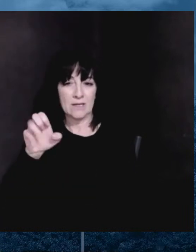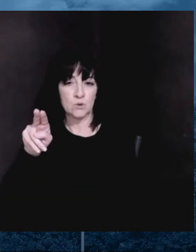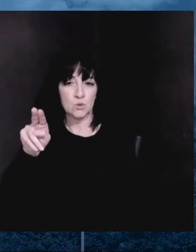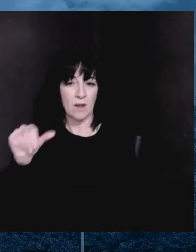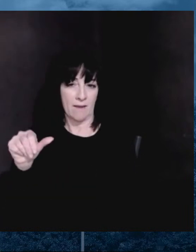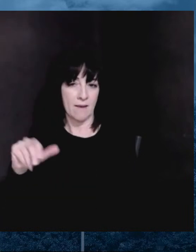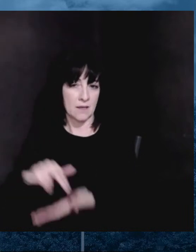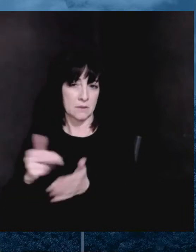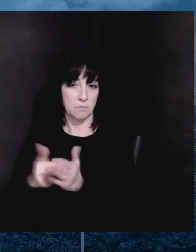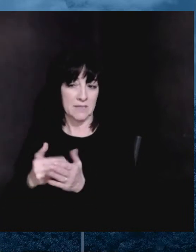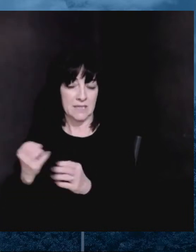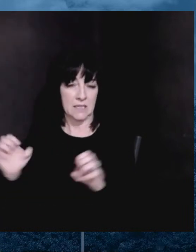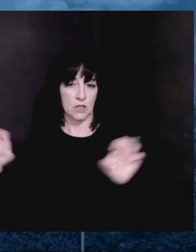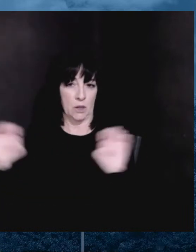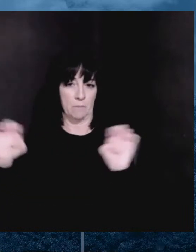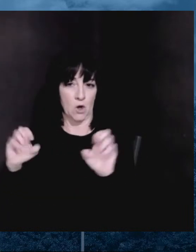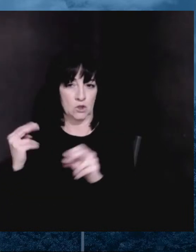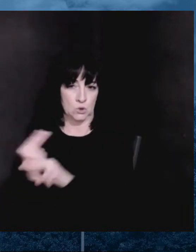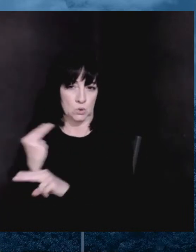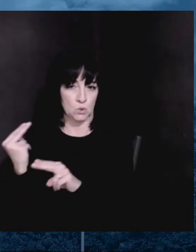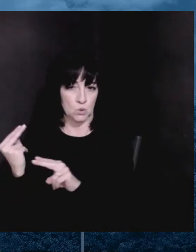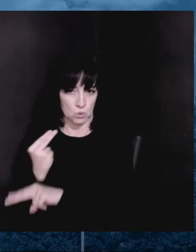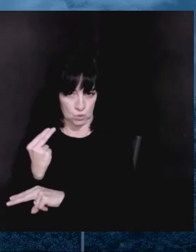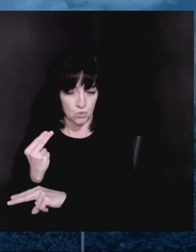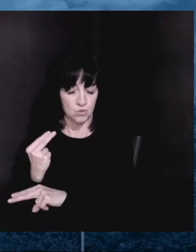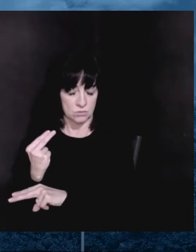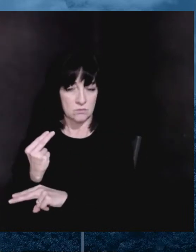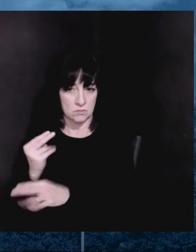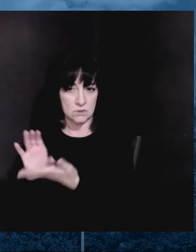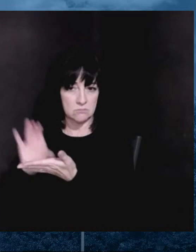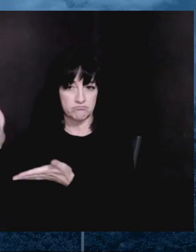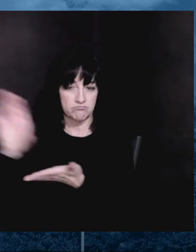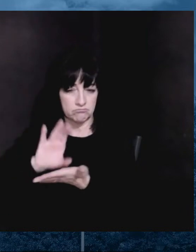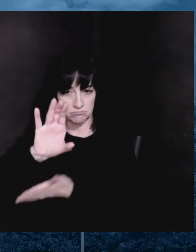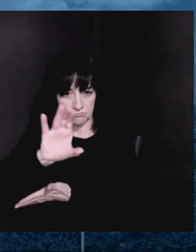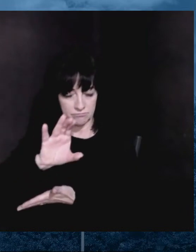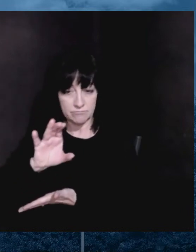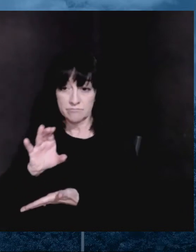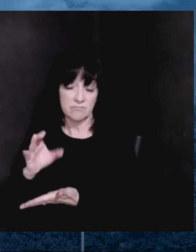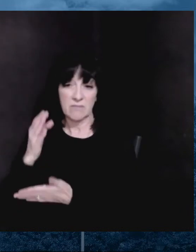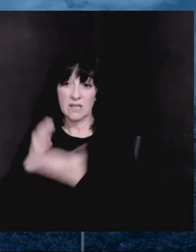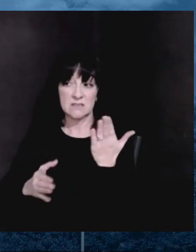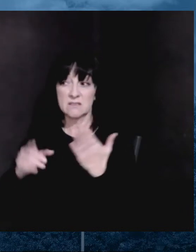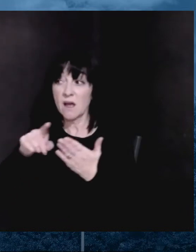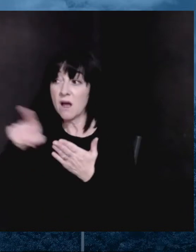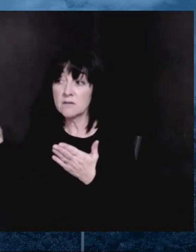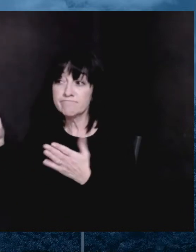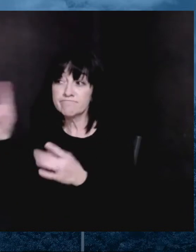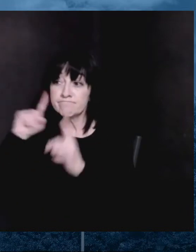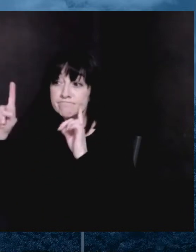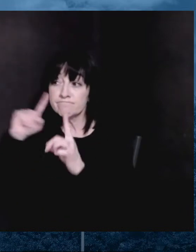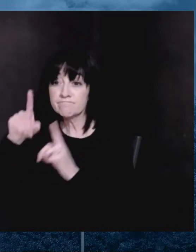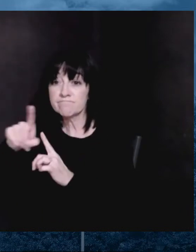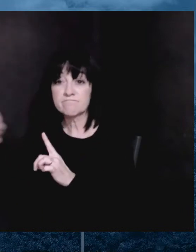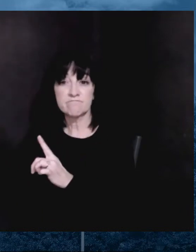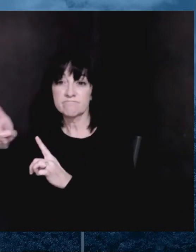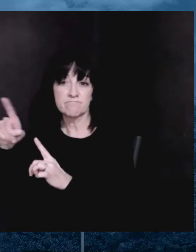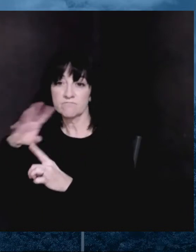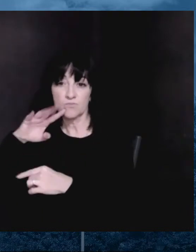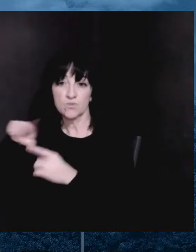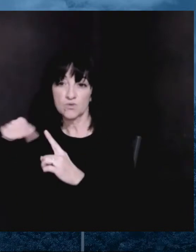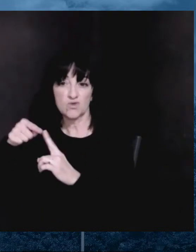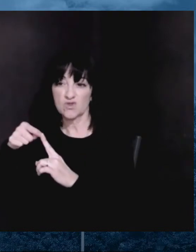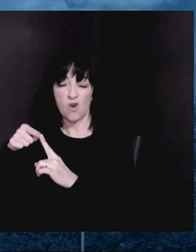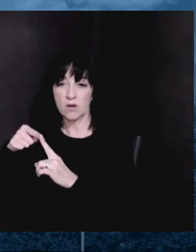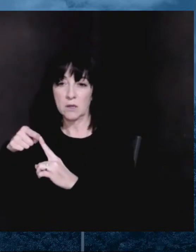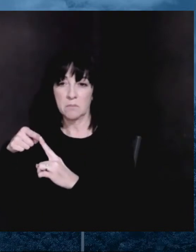We have, the federal government has indicated that it will be spring before we see a third vaccine